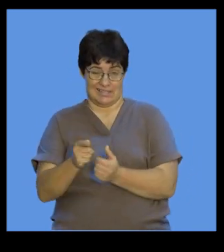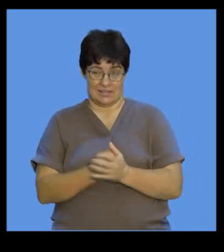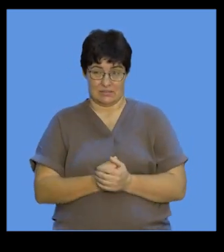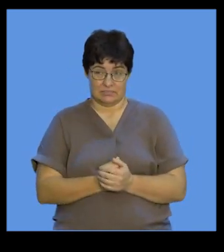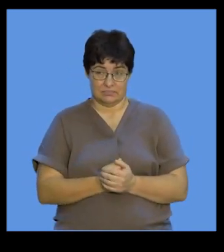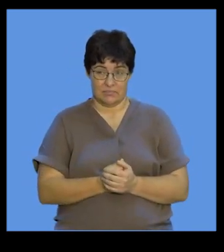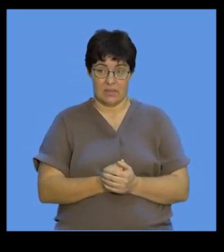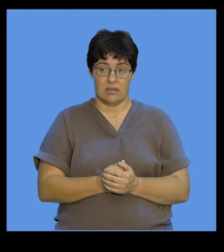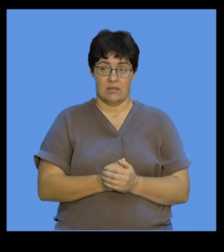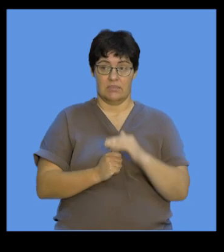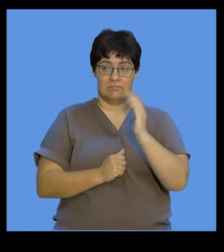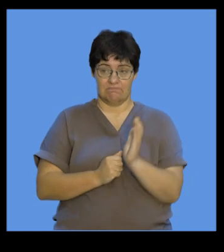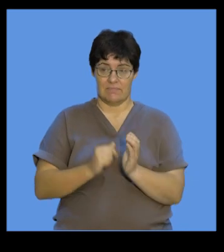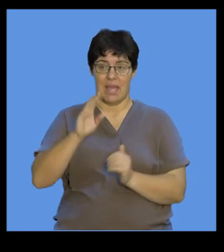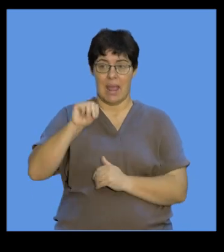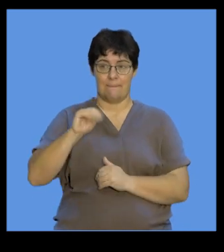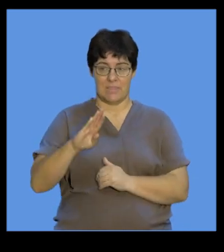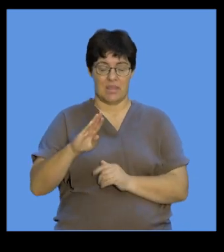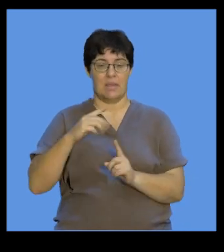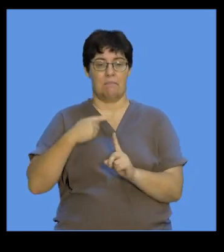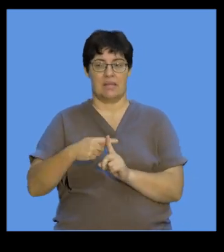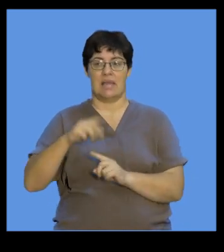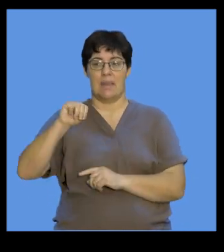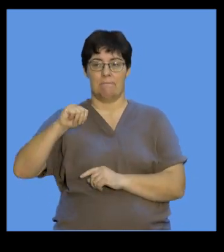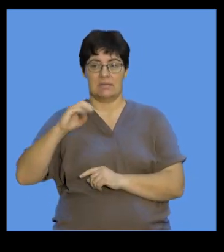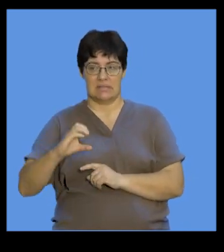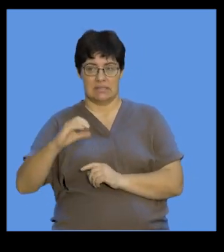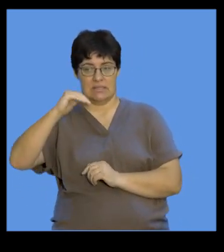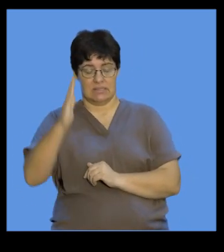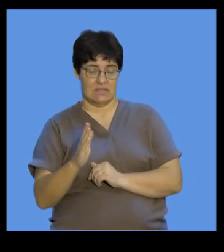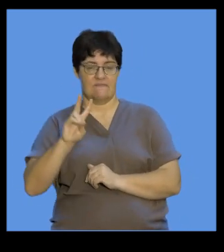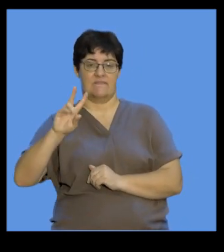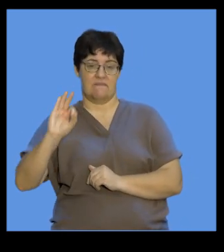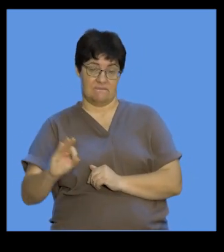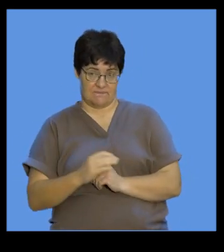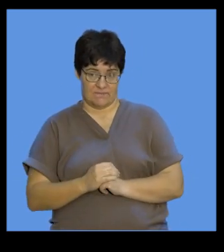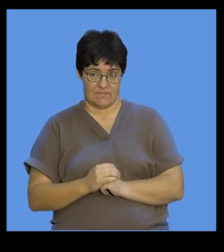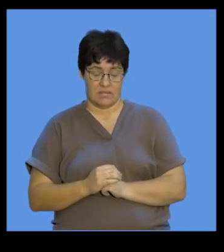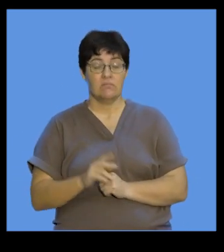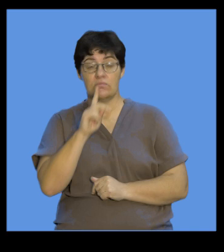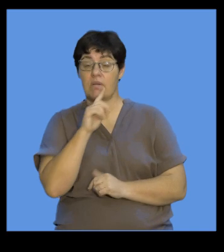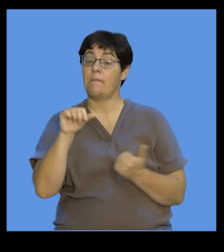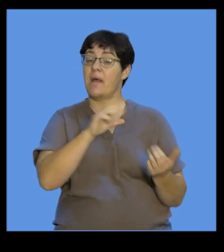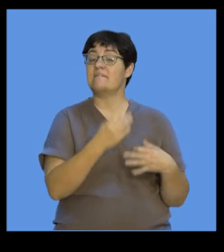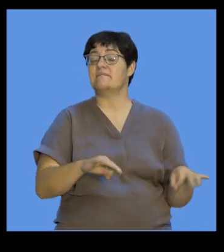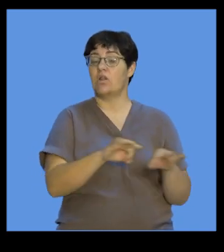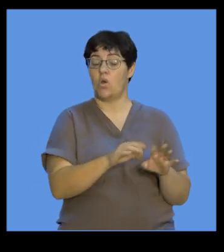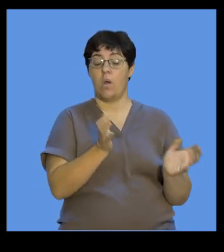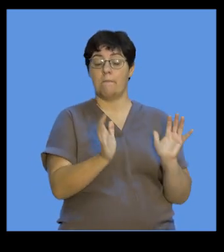Okay? So let's just quickly remind ourselves of the values. So if we go back, the soccer ball